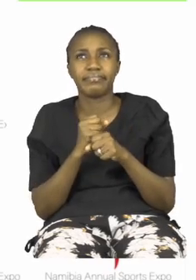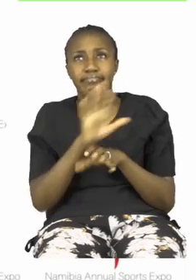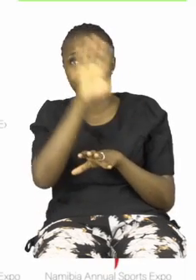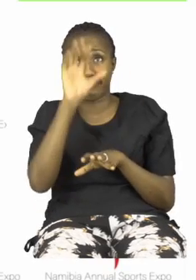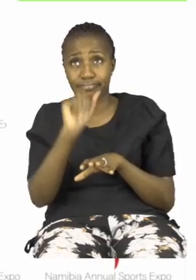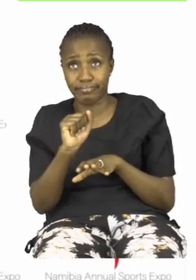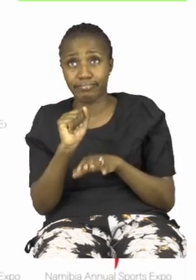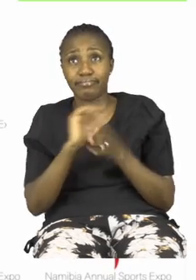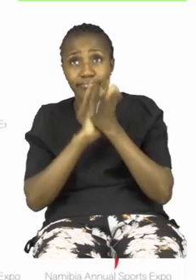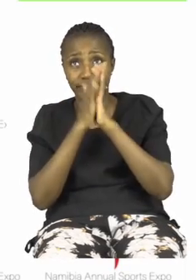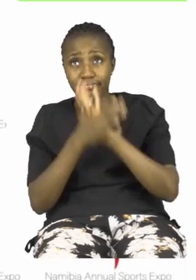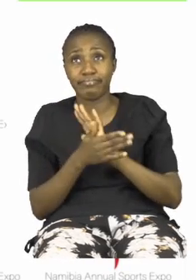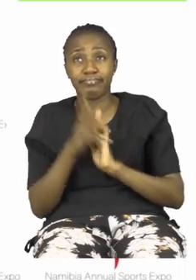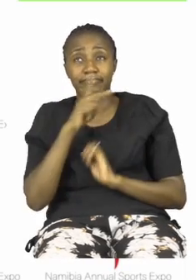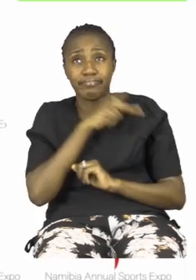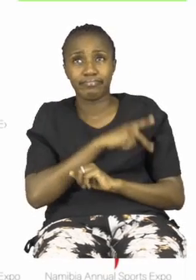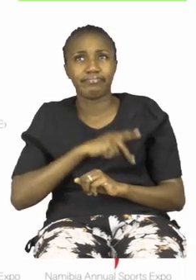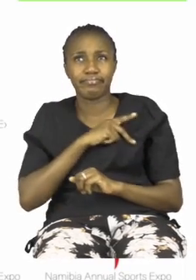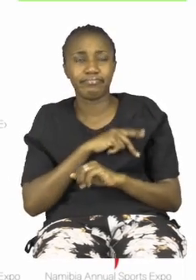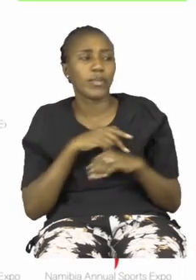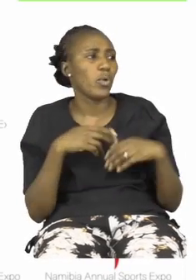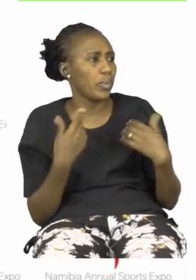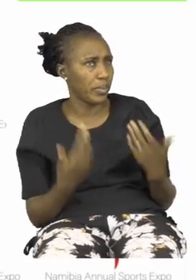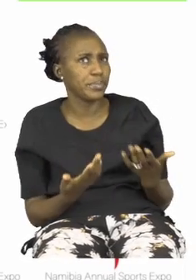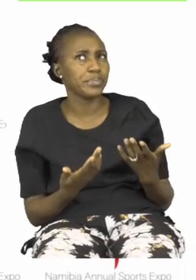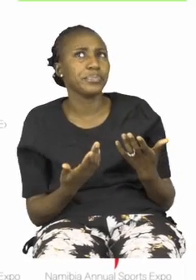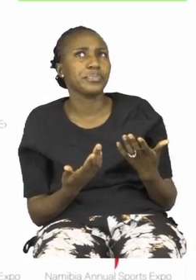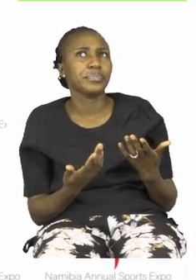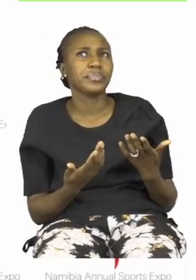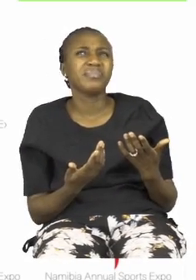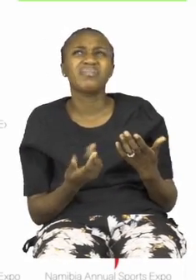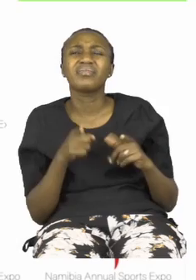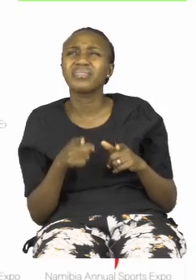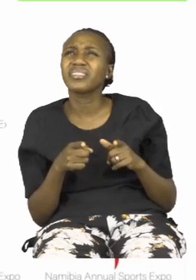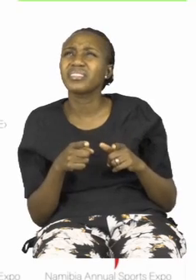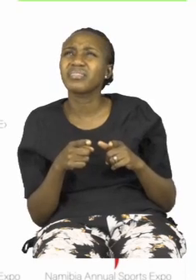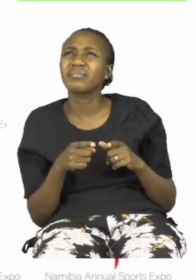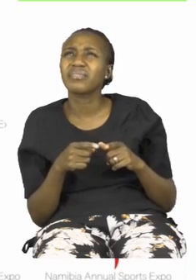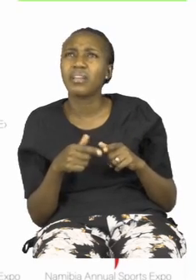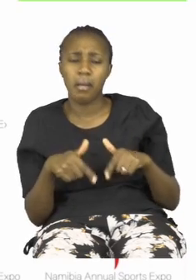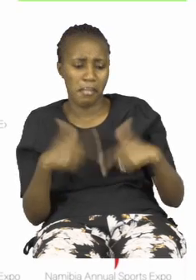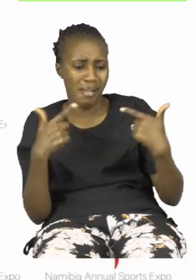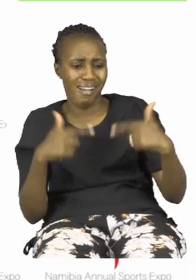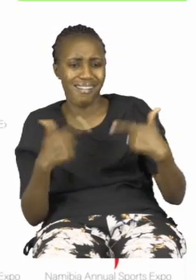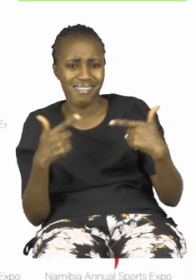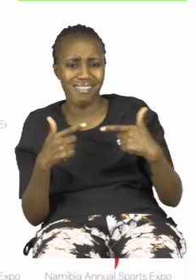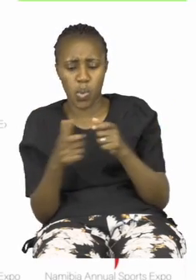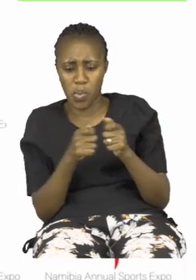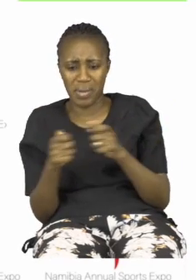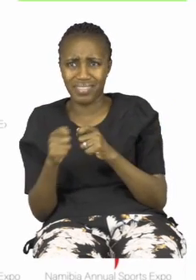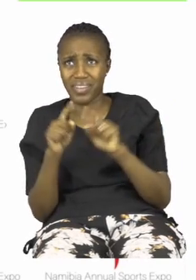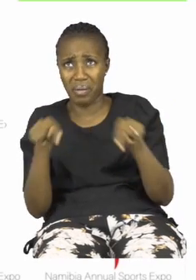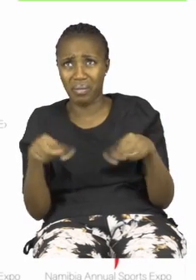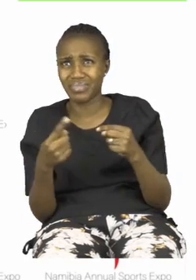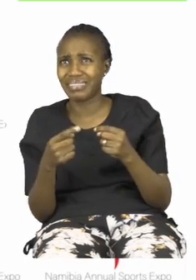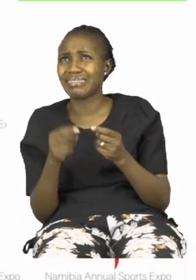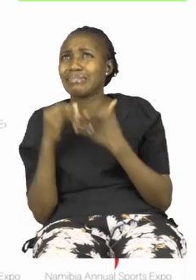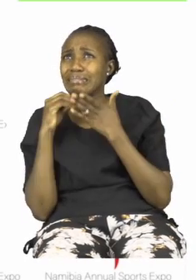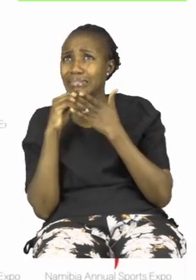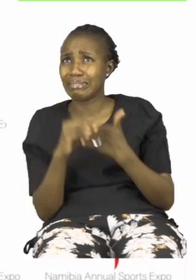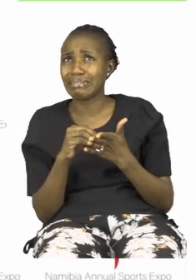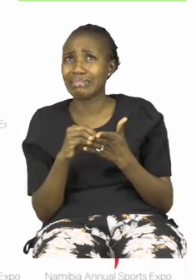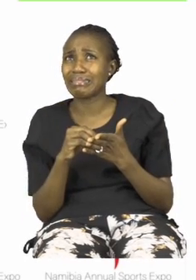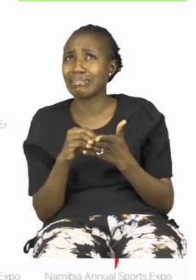that. Okay, but just for interest's sake, gaming is quite expensive. Electronic sport is quite expensive. I mean, like, you buy, I